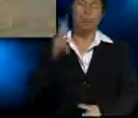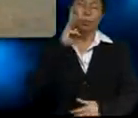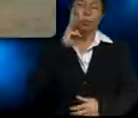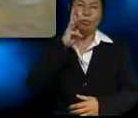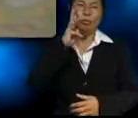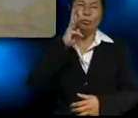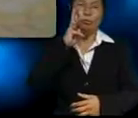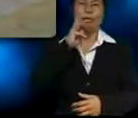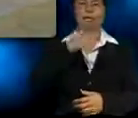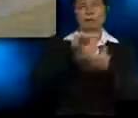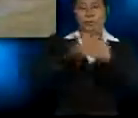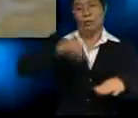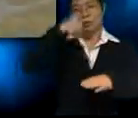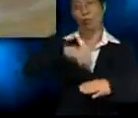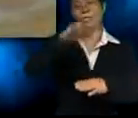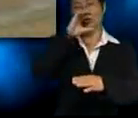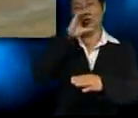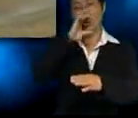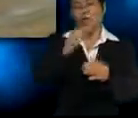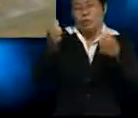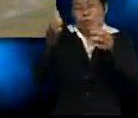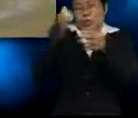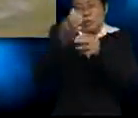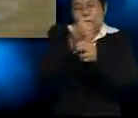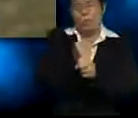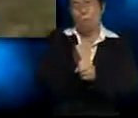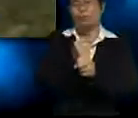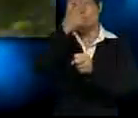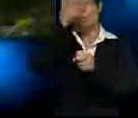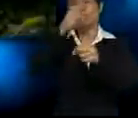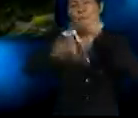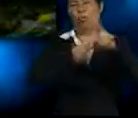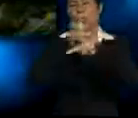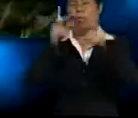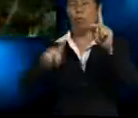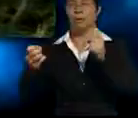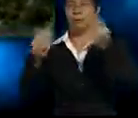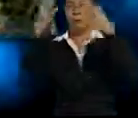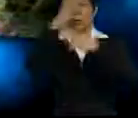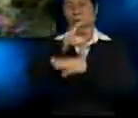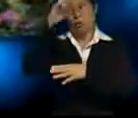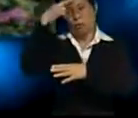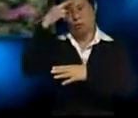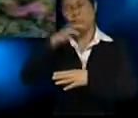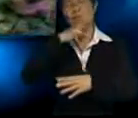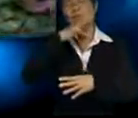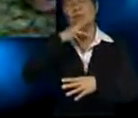Water safe for drinking is shrinking due to the growth of world population and other factors such as